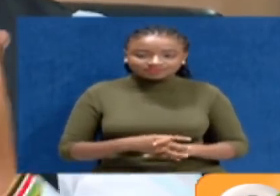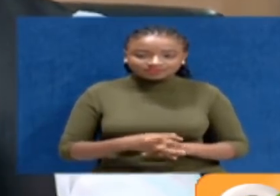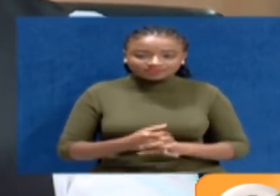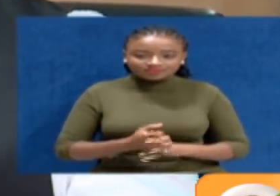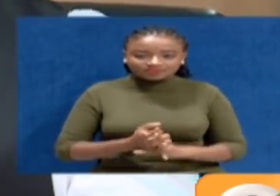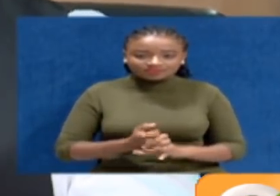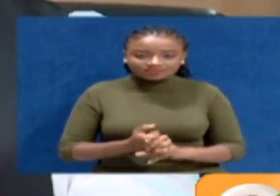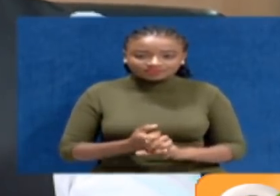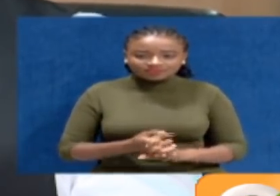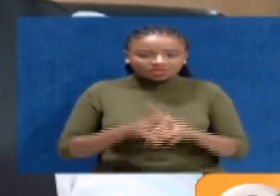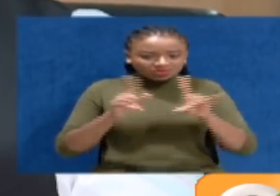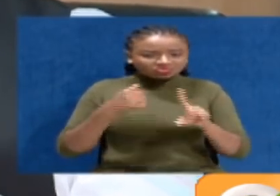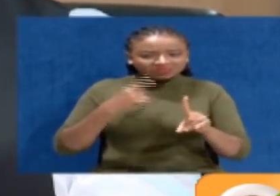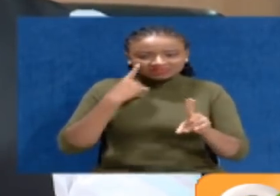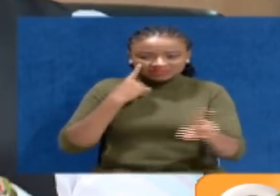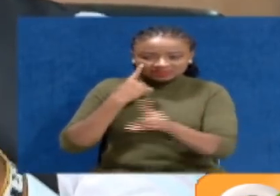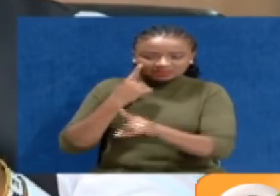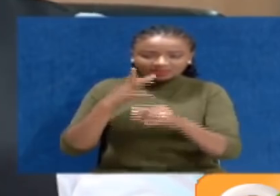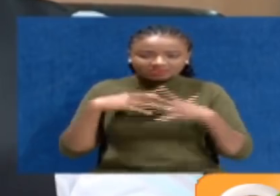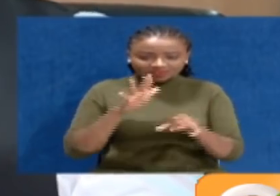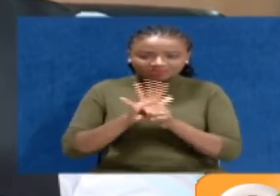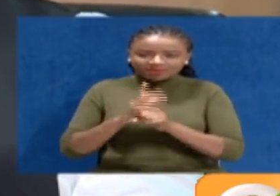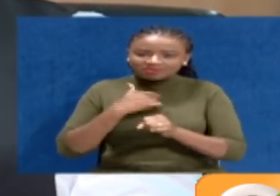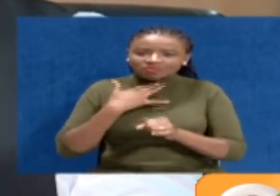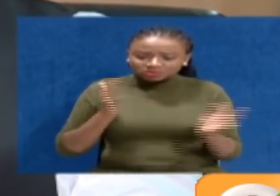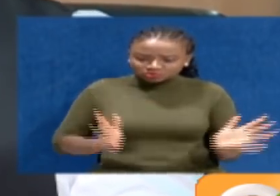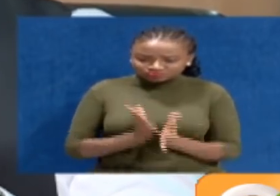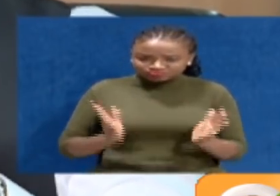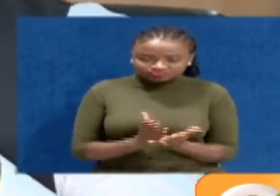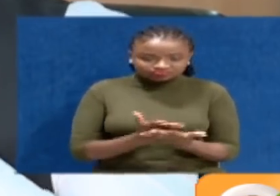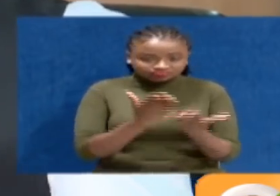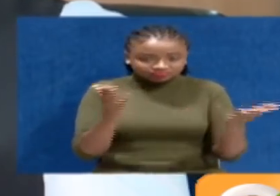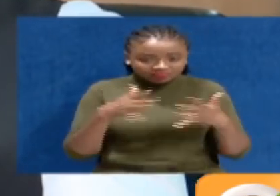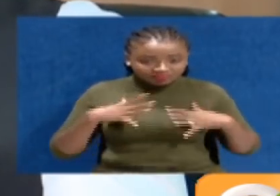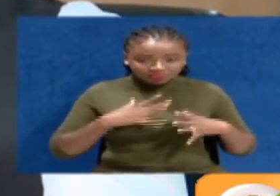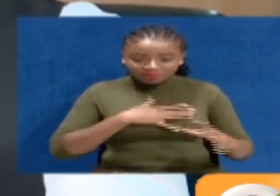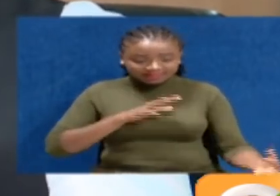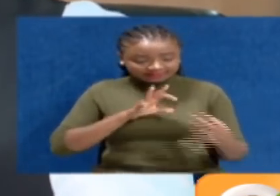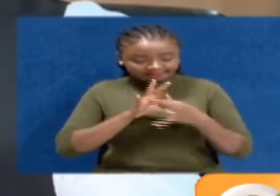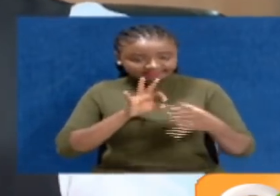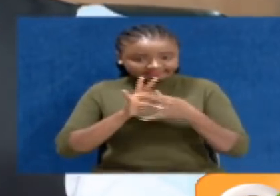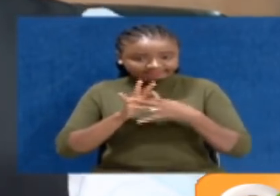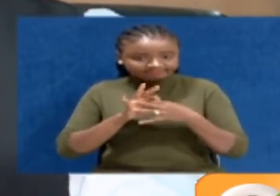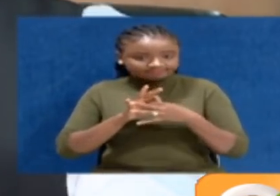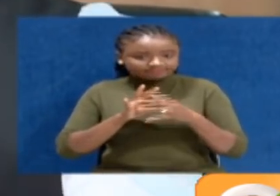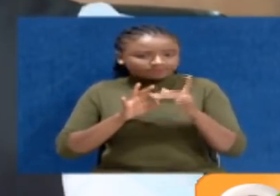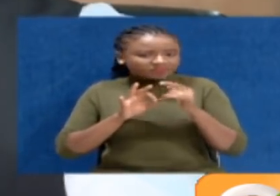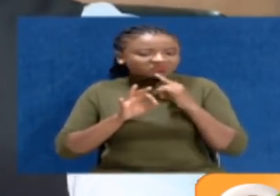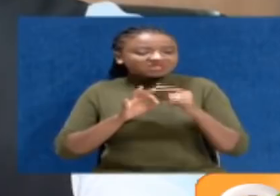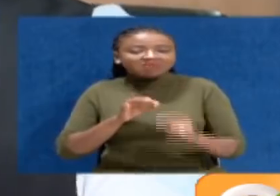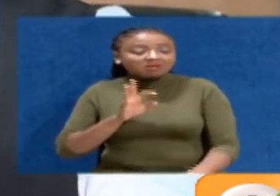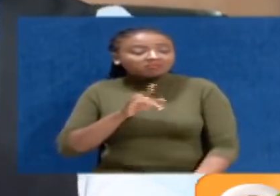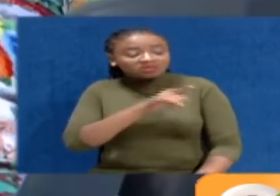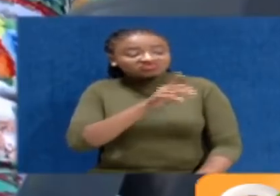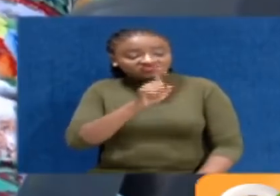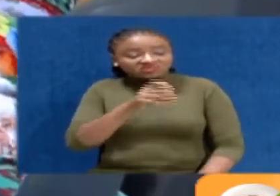and I've seen that a lot, and I'm urging and imploring members to join, and then those issues of being told